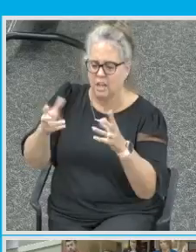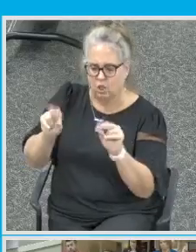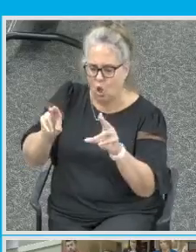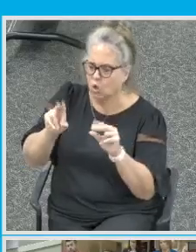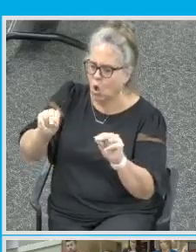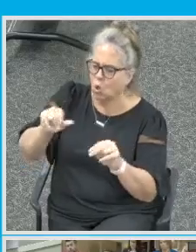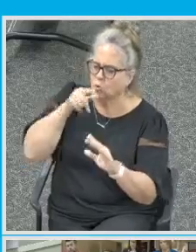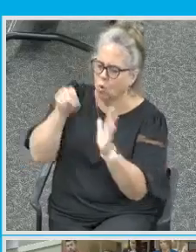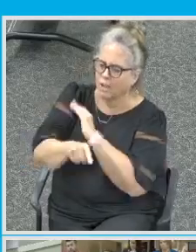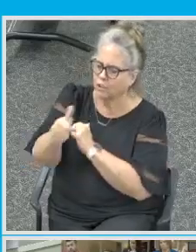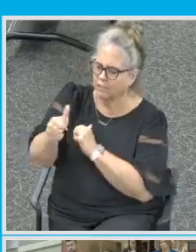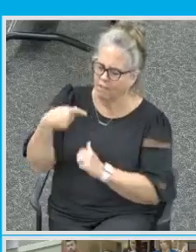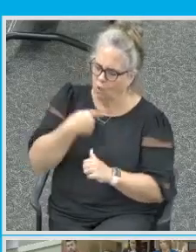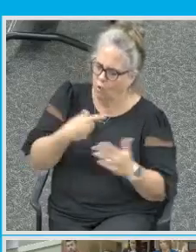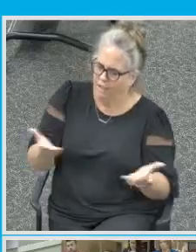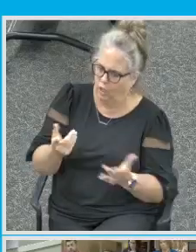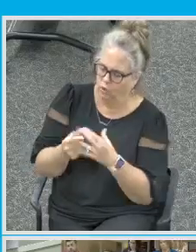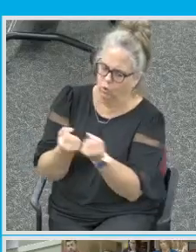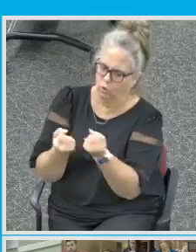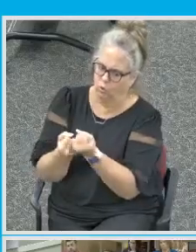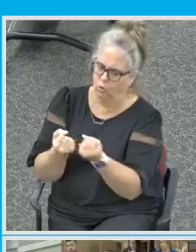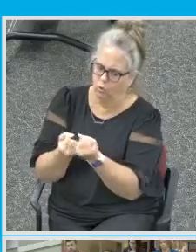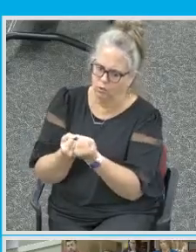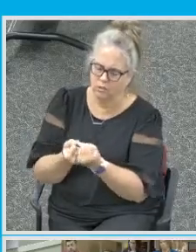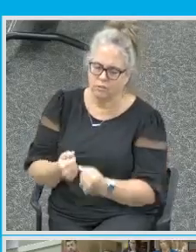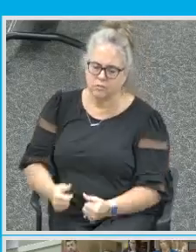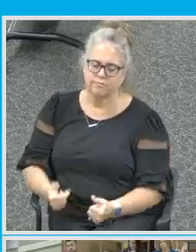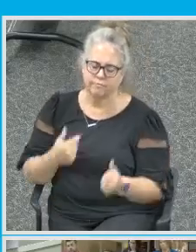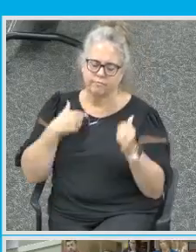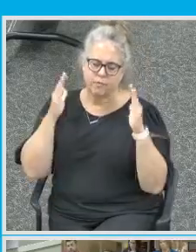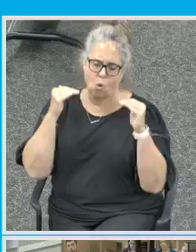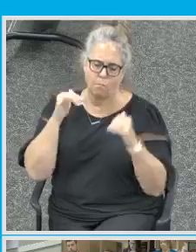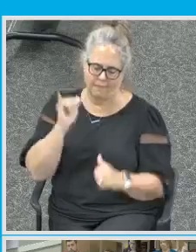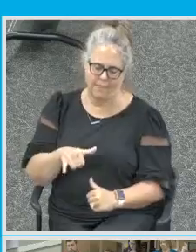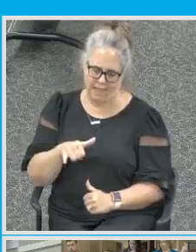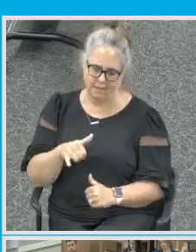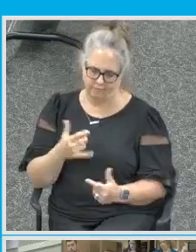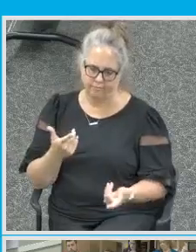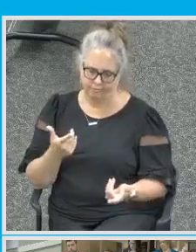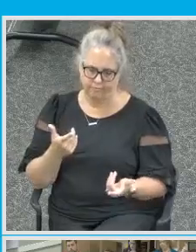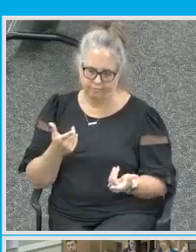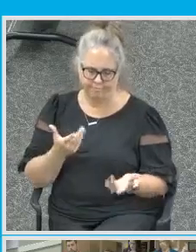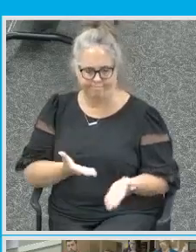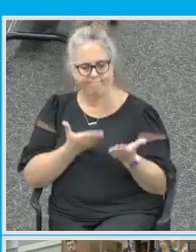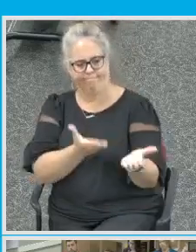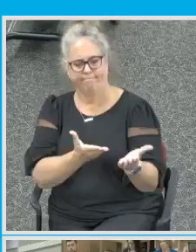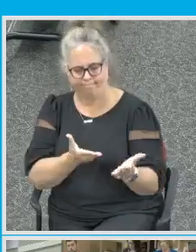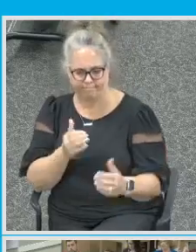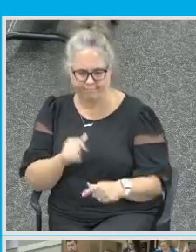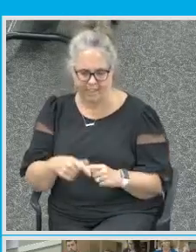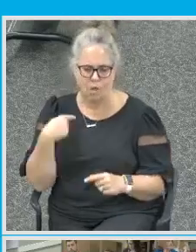hope to the people in our community that we're all here. Thank you so much for your time.